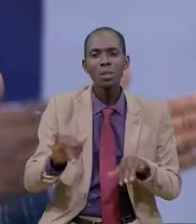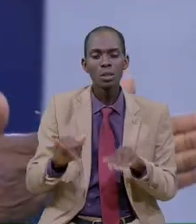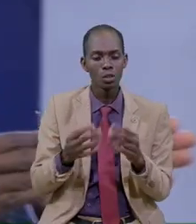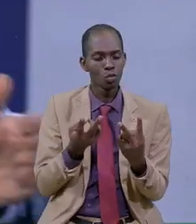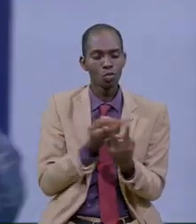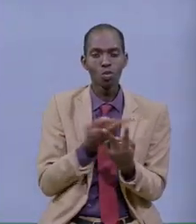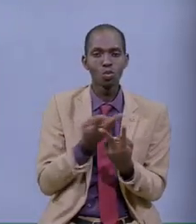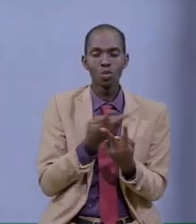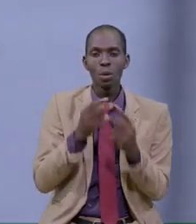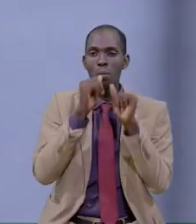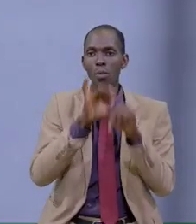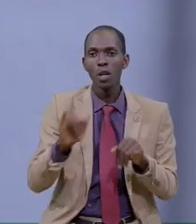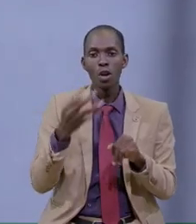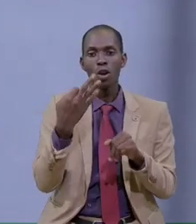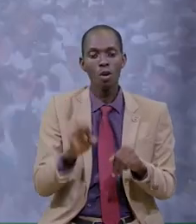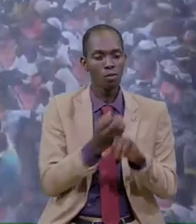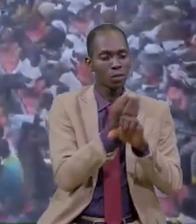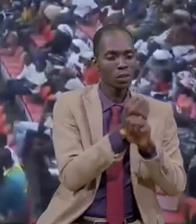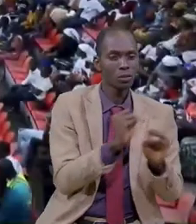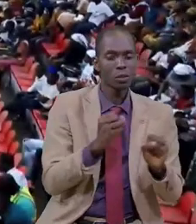of salvation and healing.